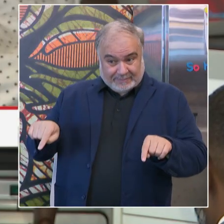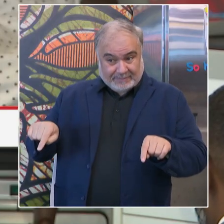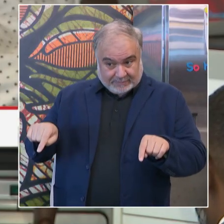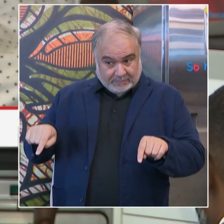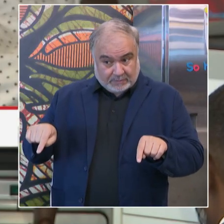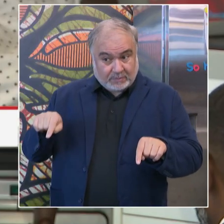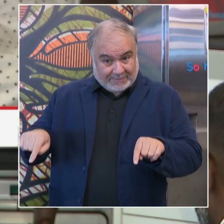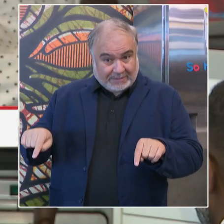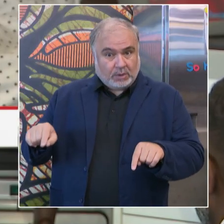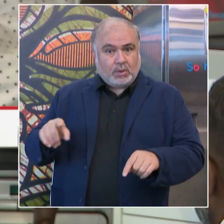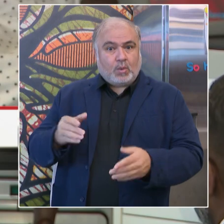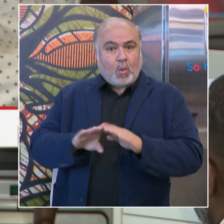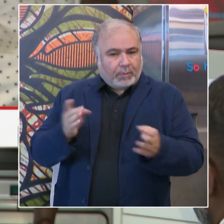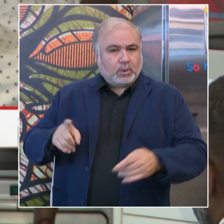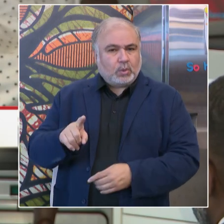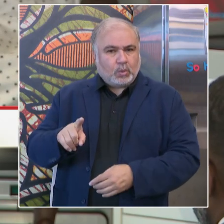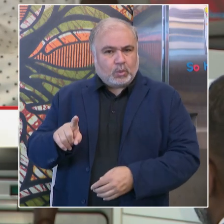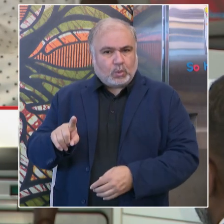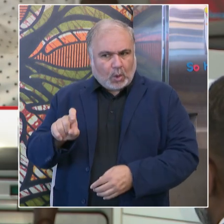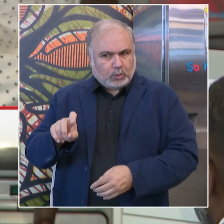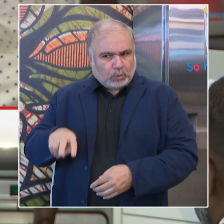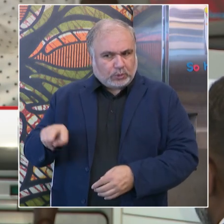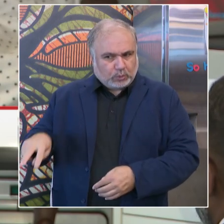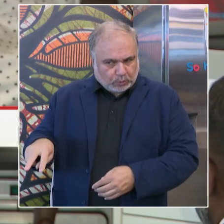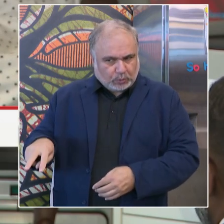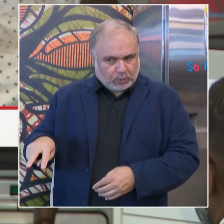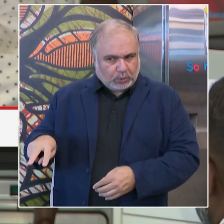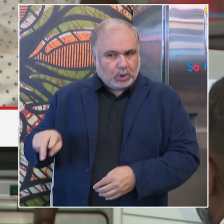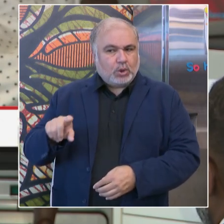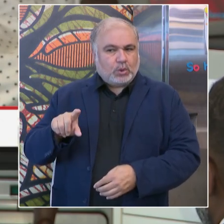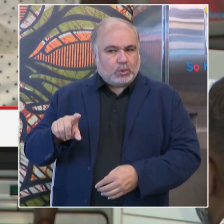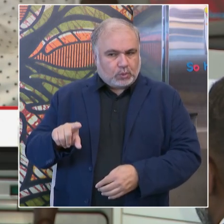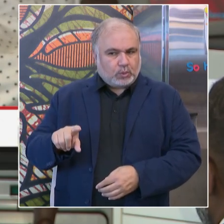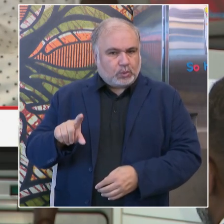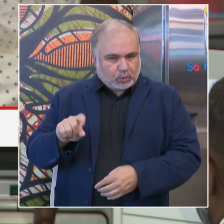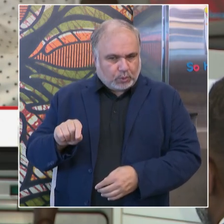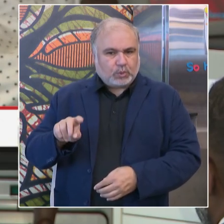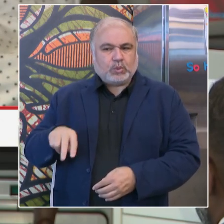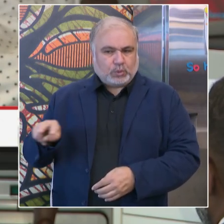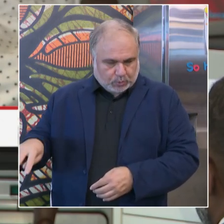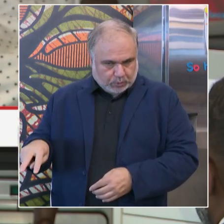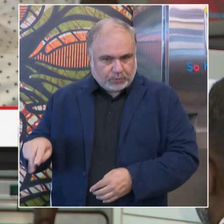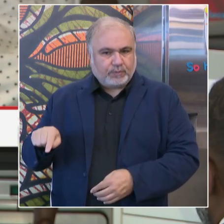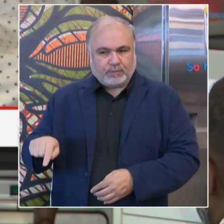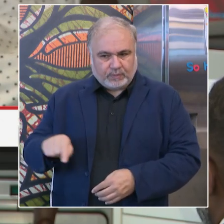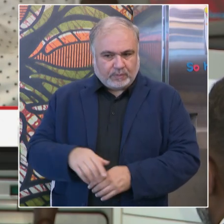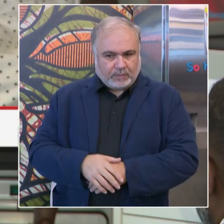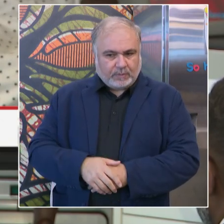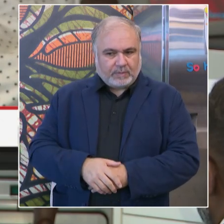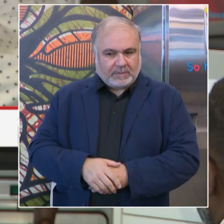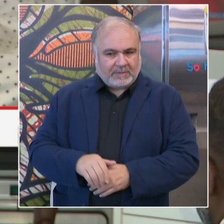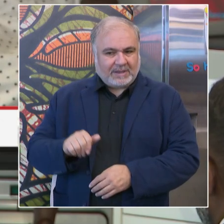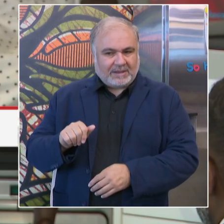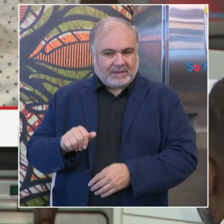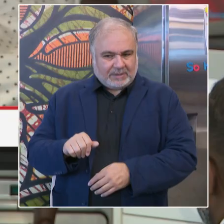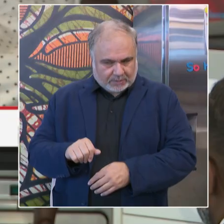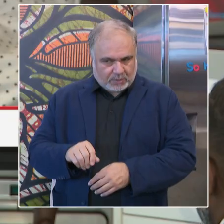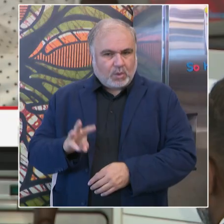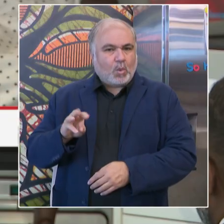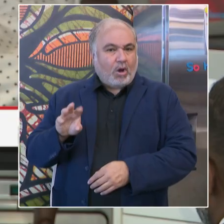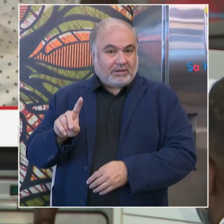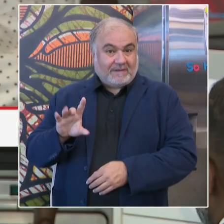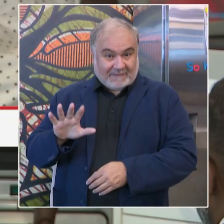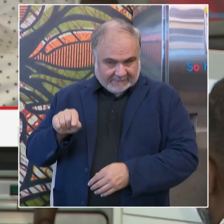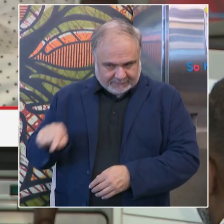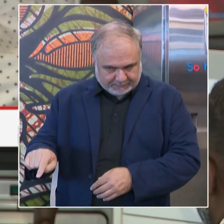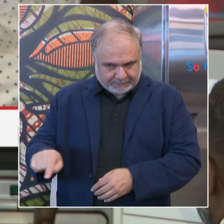acknowledge Mayor Bowser for her vision and investment in making education a top priority in the city, and in